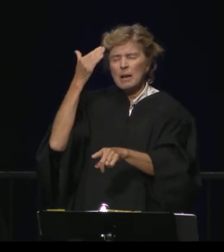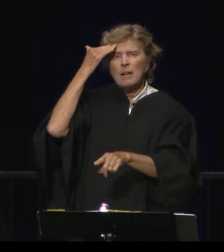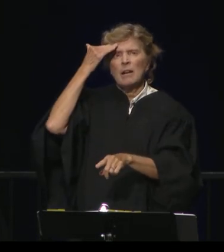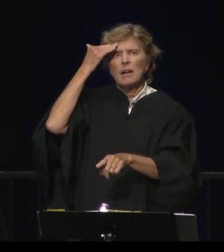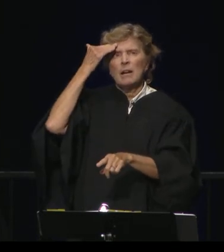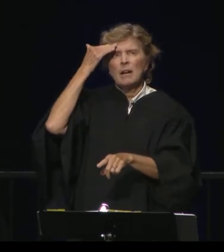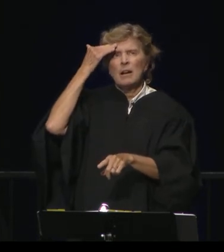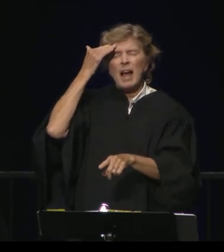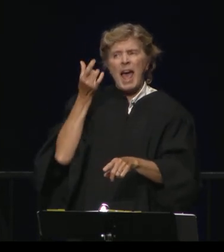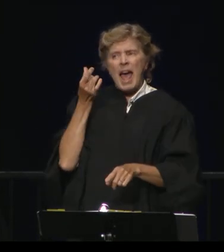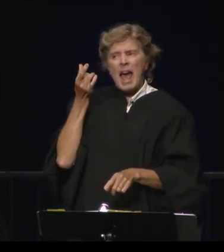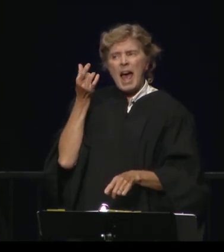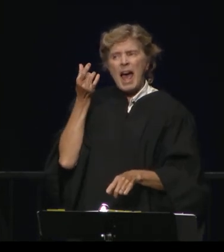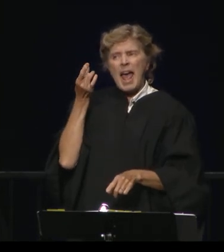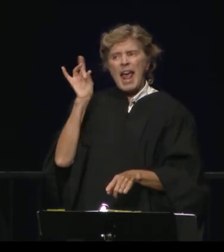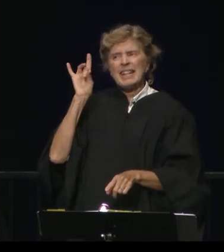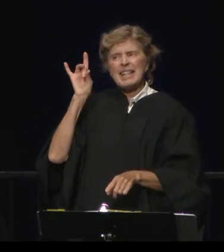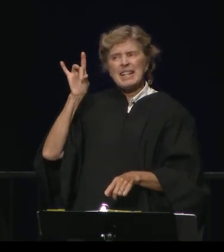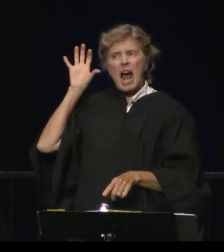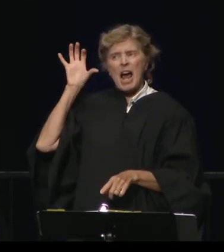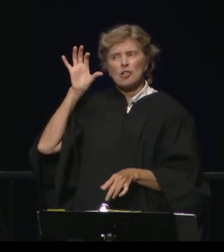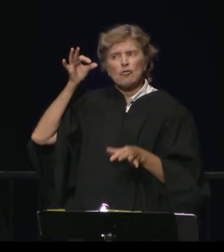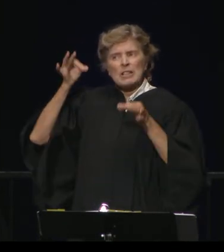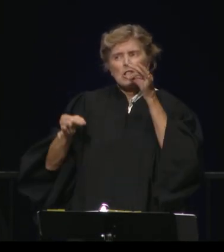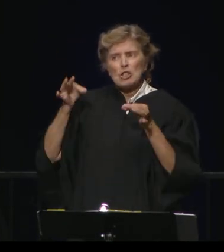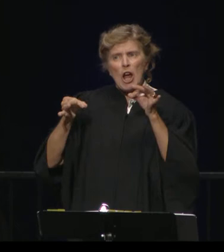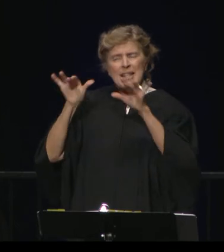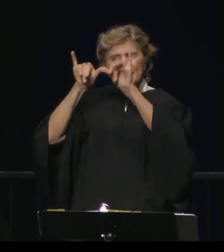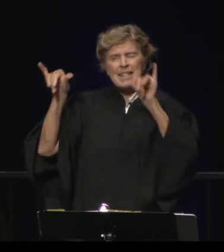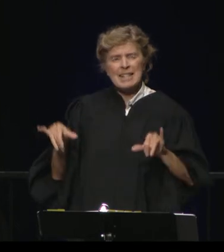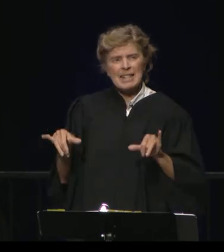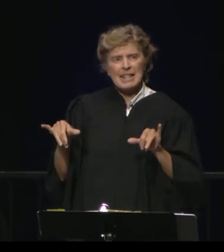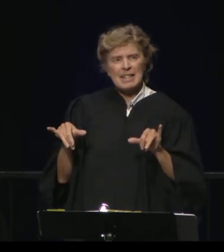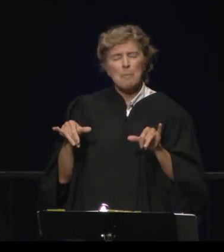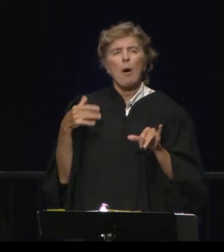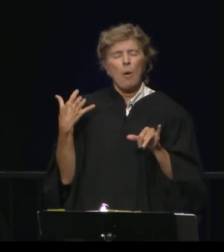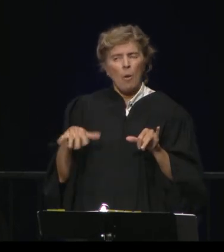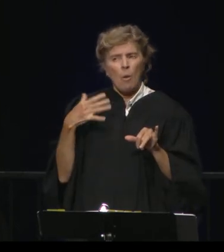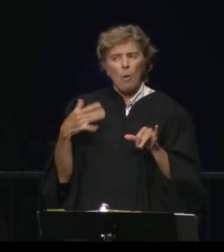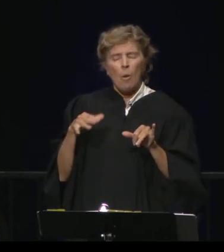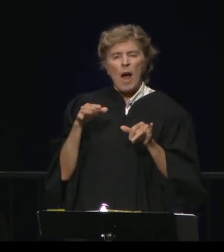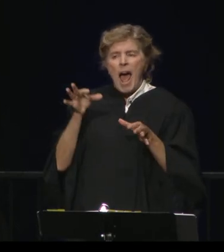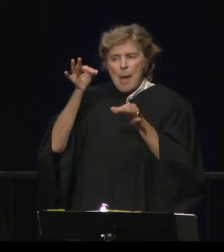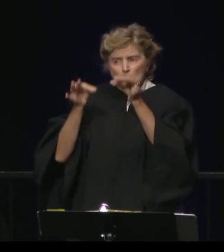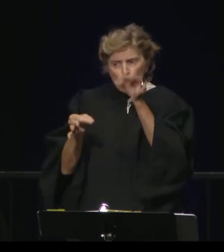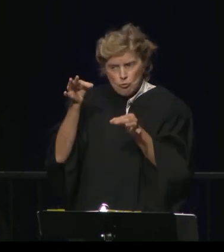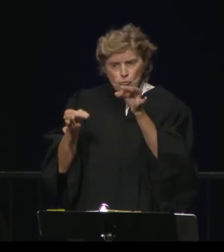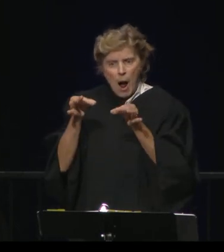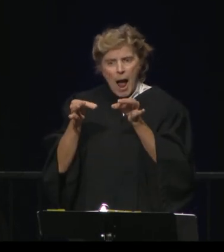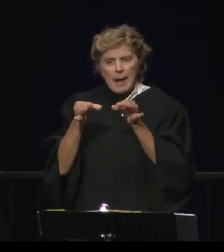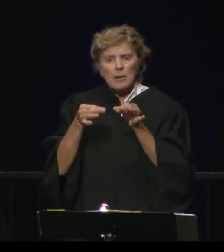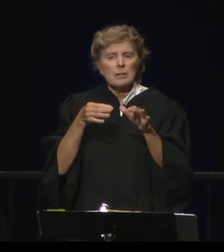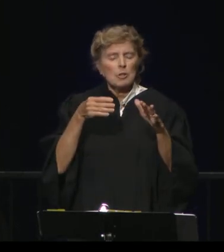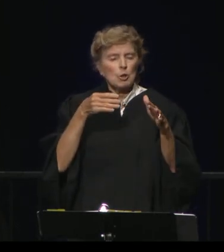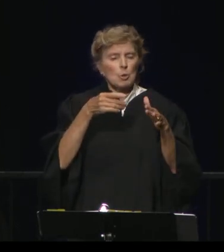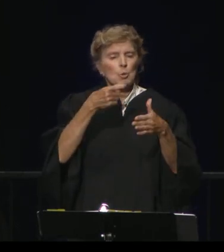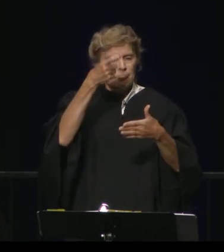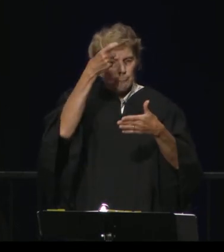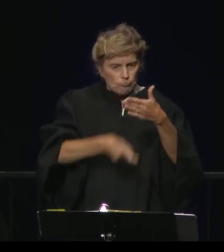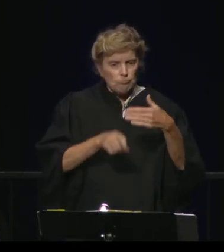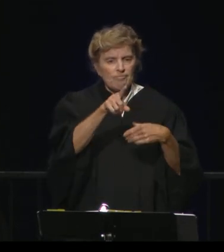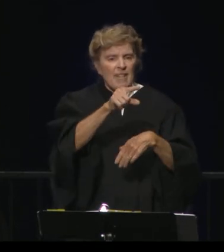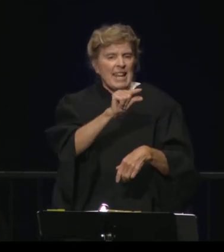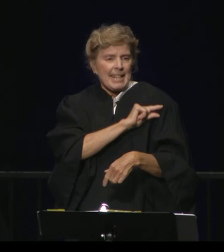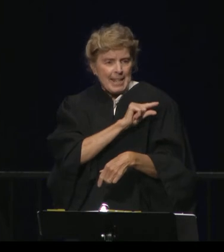19th century justice system and the trial that led to the conviction of his ancestor's killer. In the course